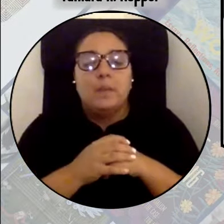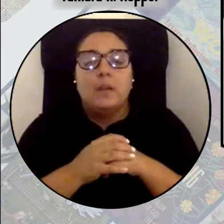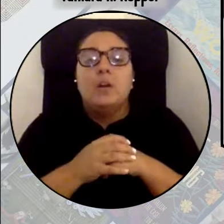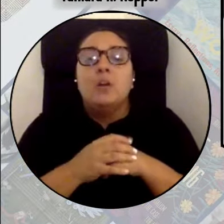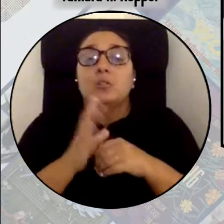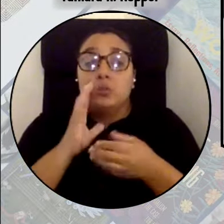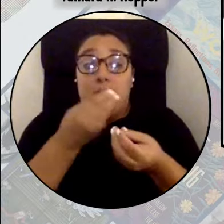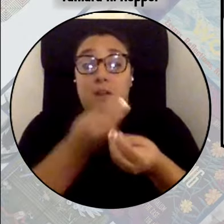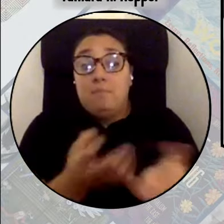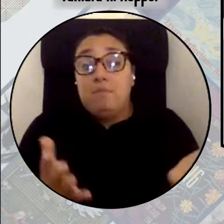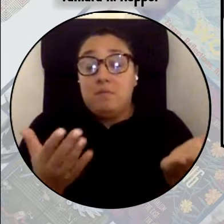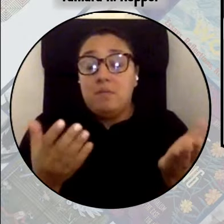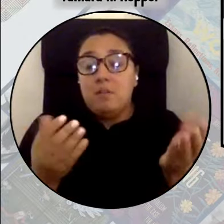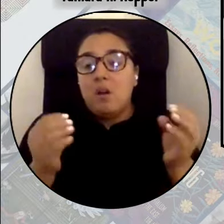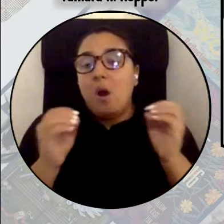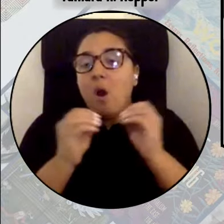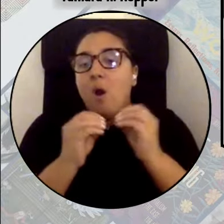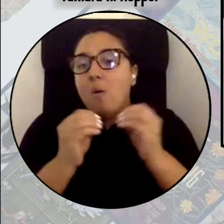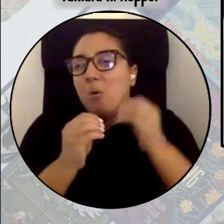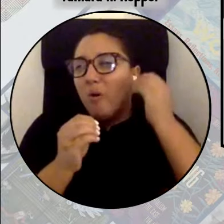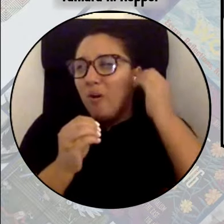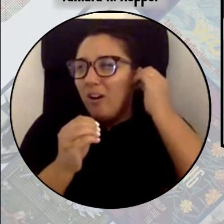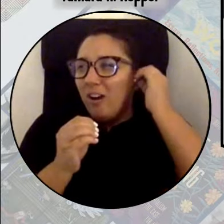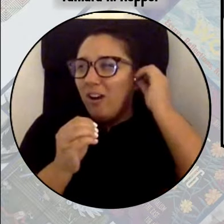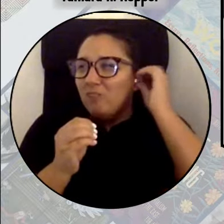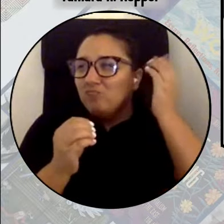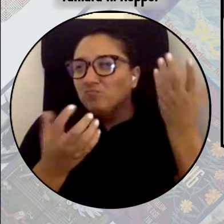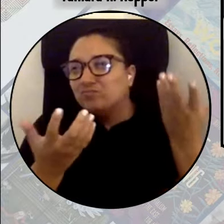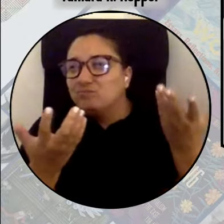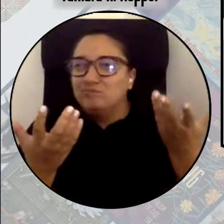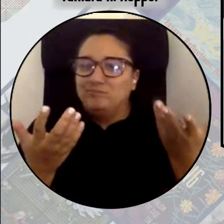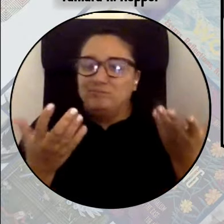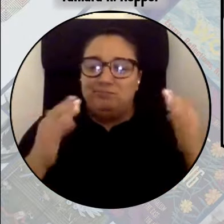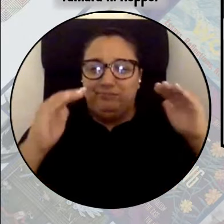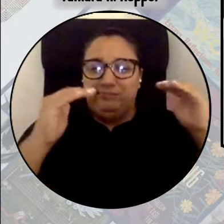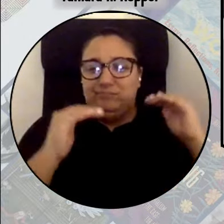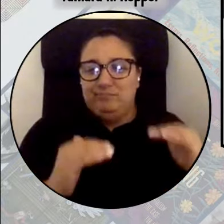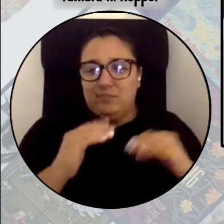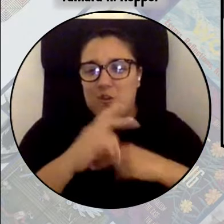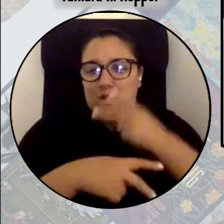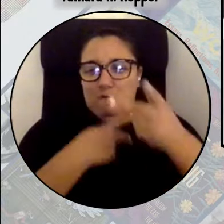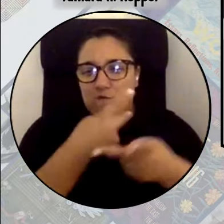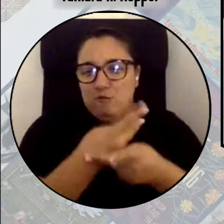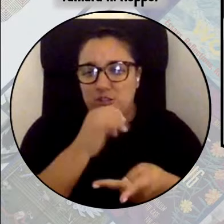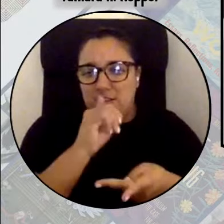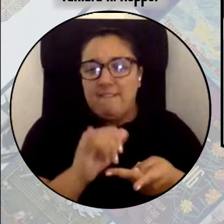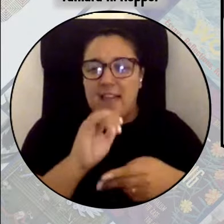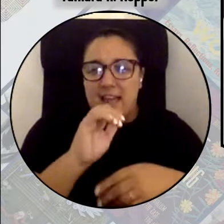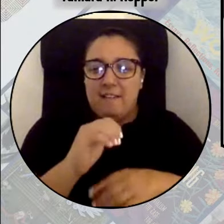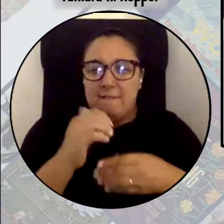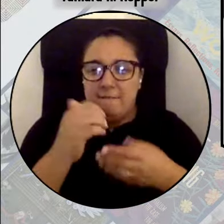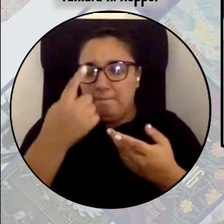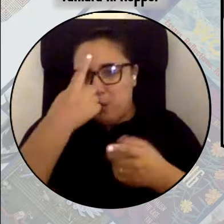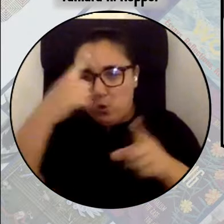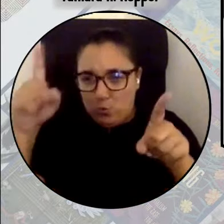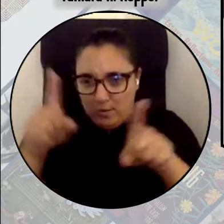resolution. In 1989, San Francisco, right? They put out